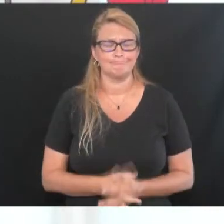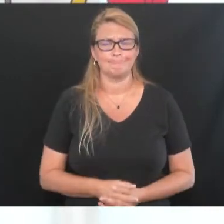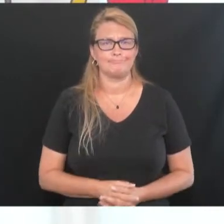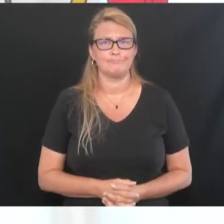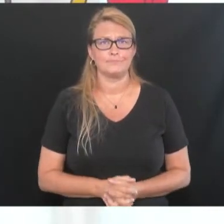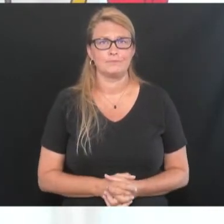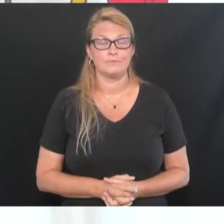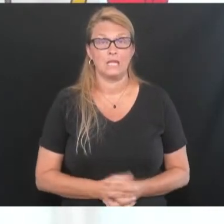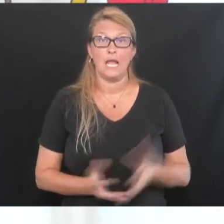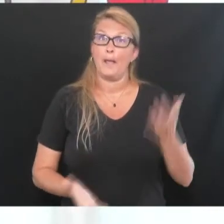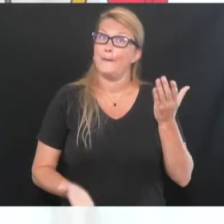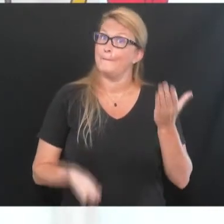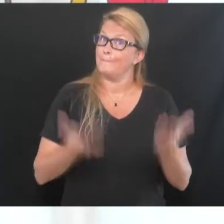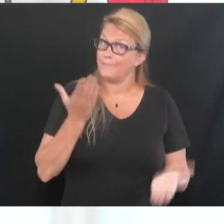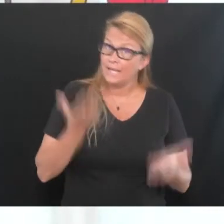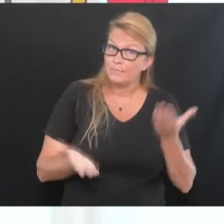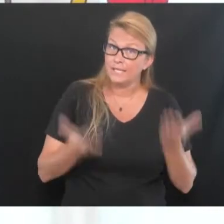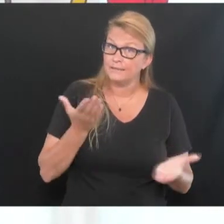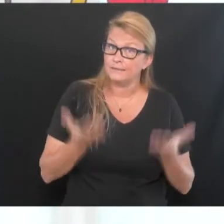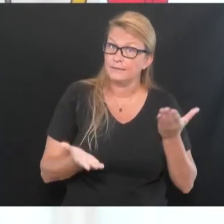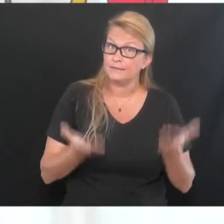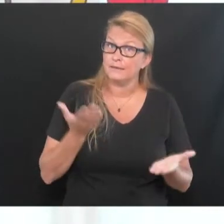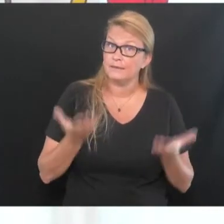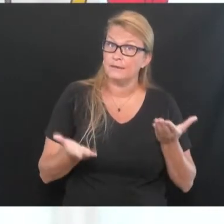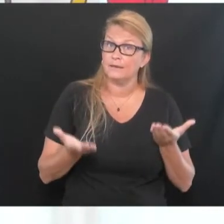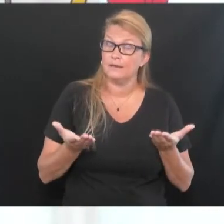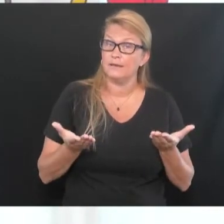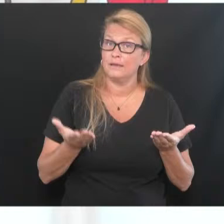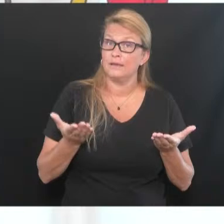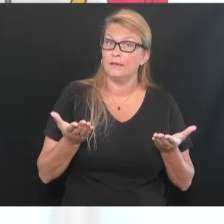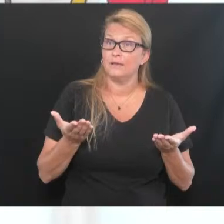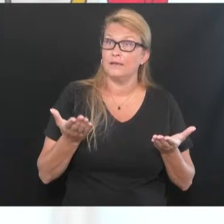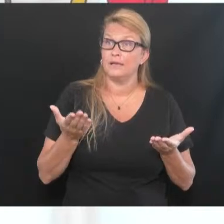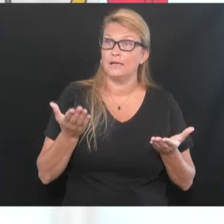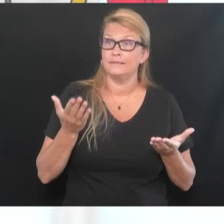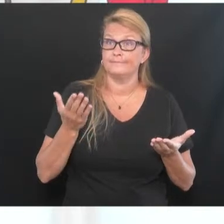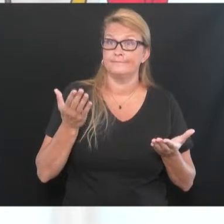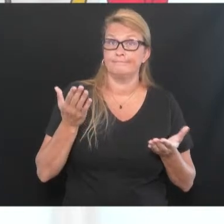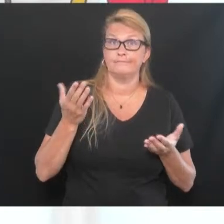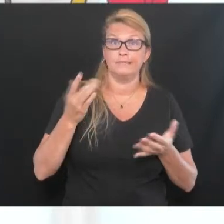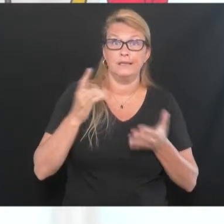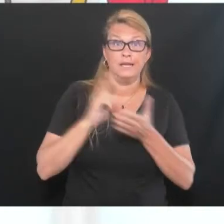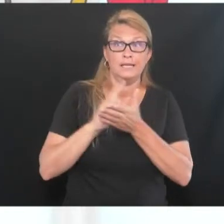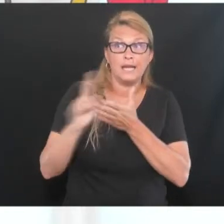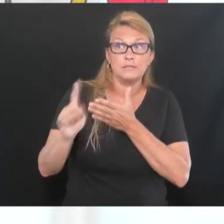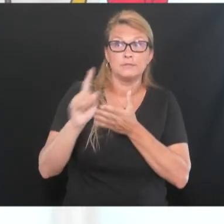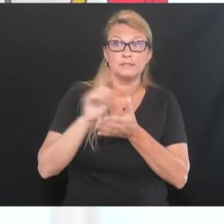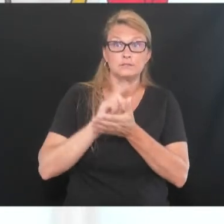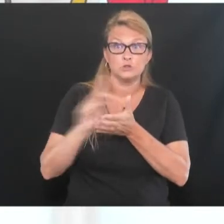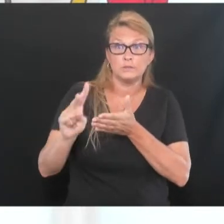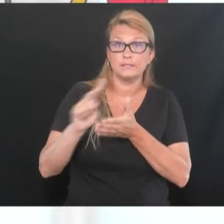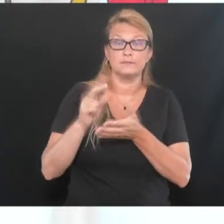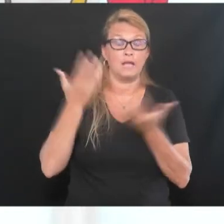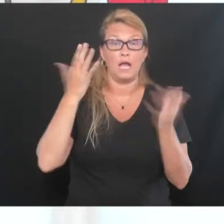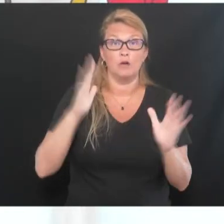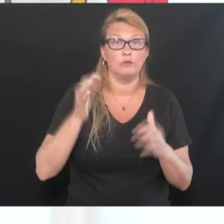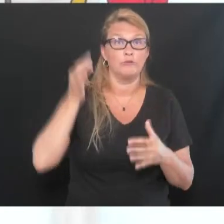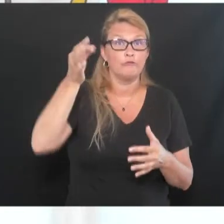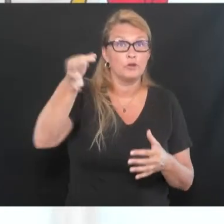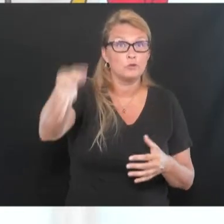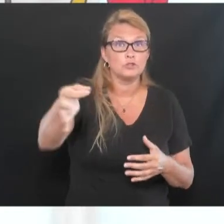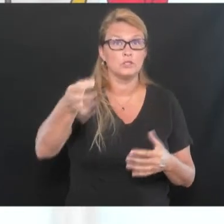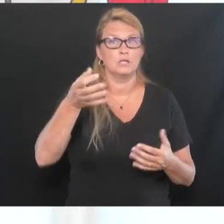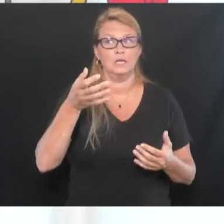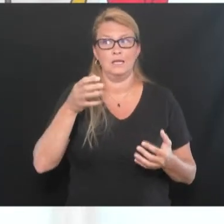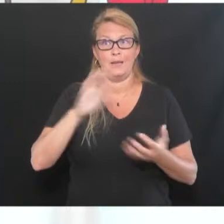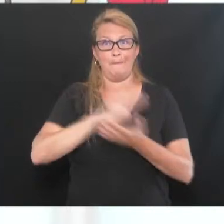It may very well be that, you know, in the days ahead, this thing continues to rear an